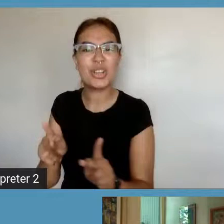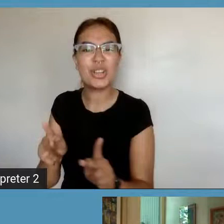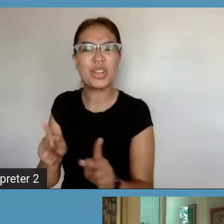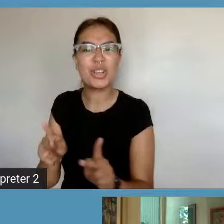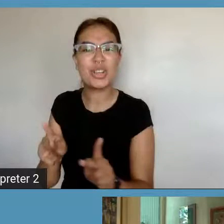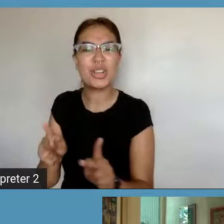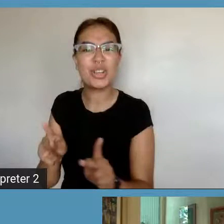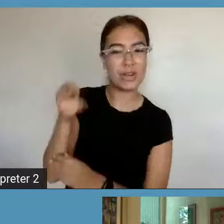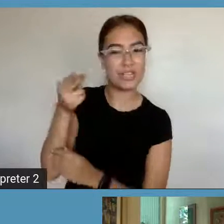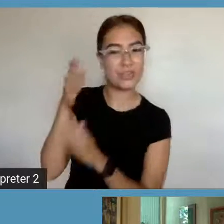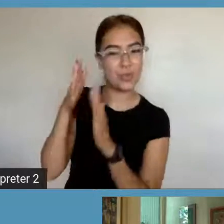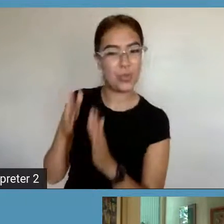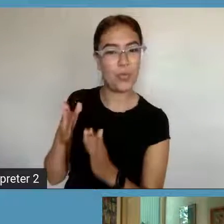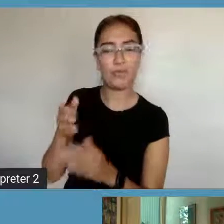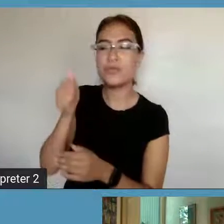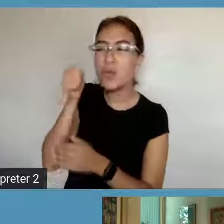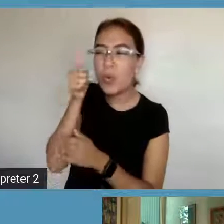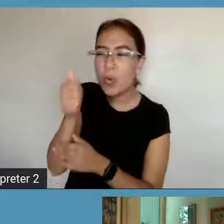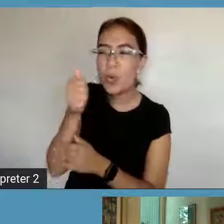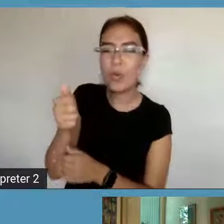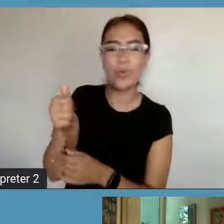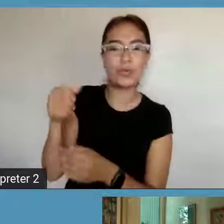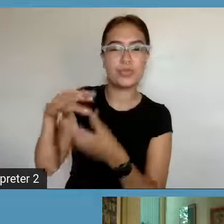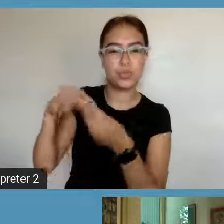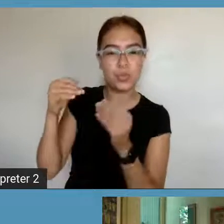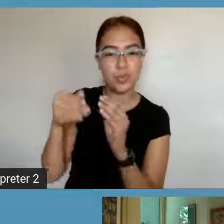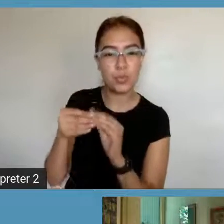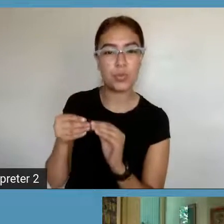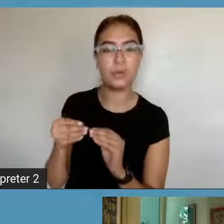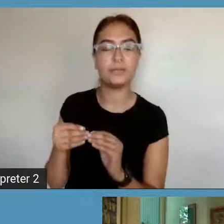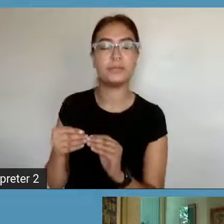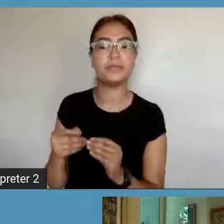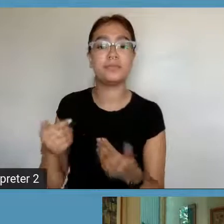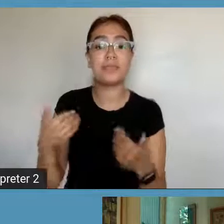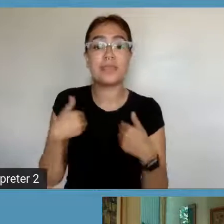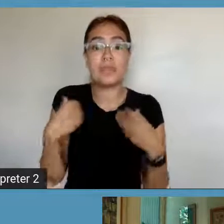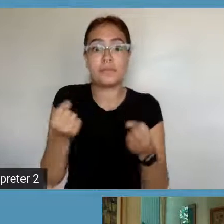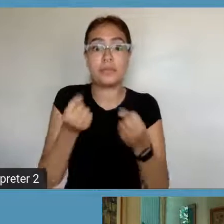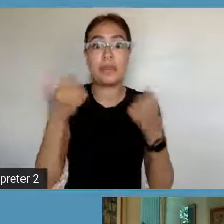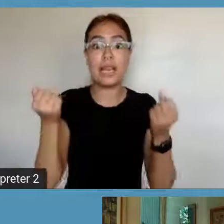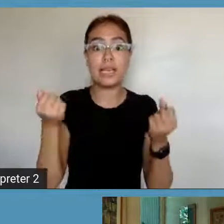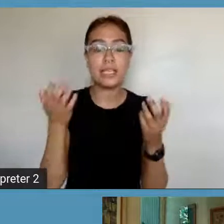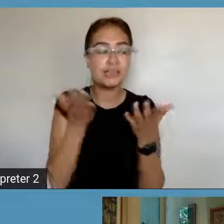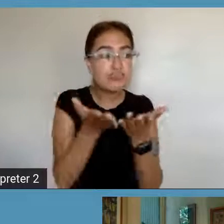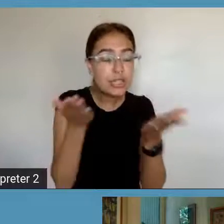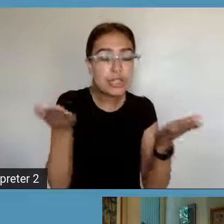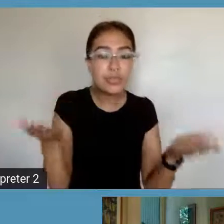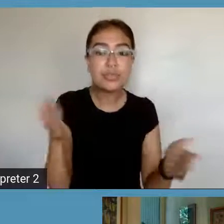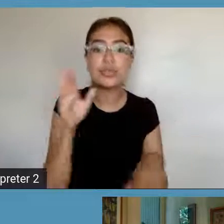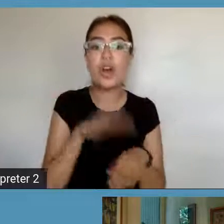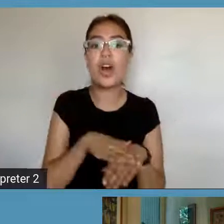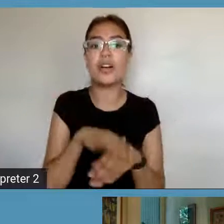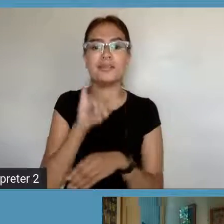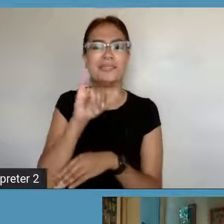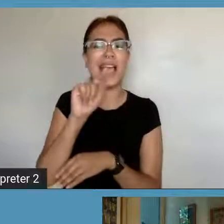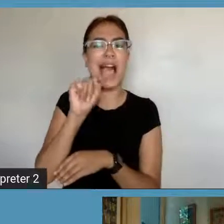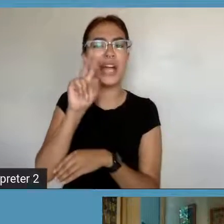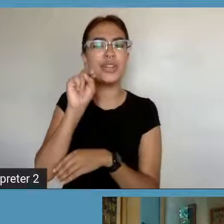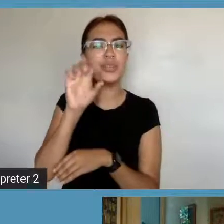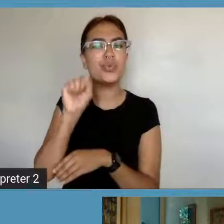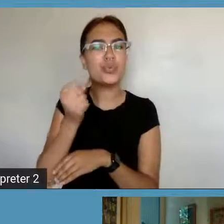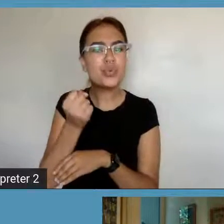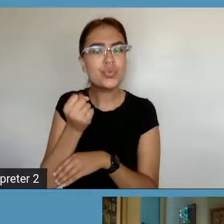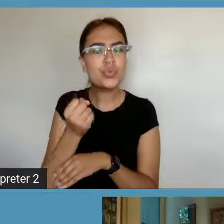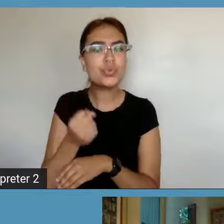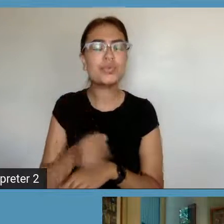their own story. And so you have, you know, so many resources on iTunes, and there's